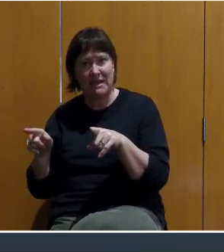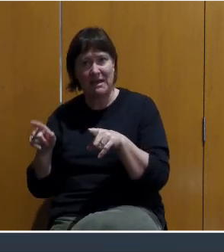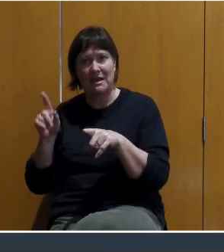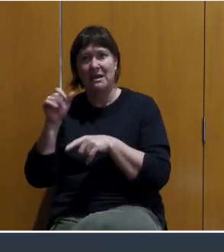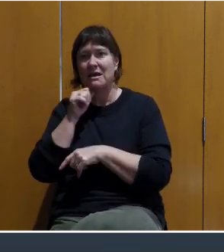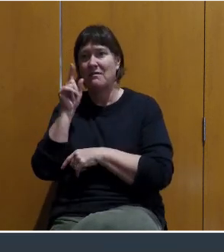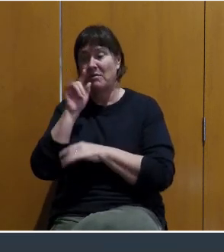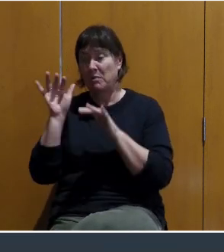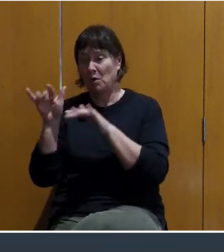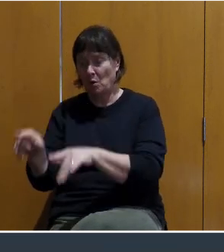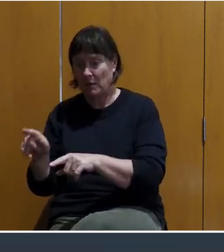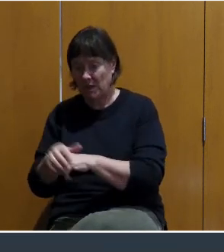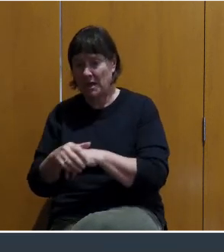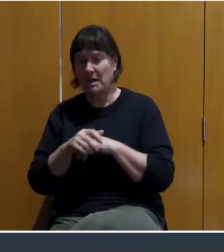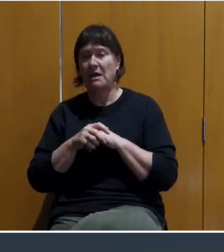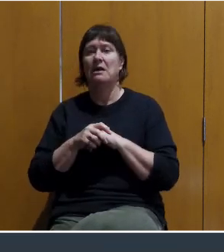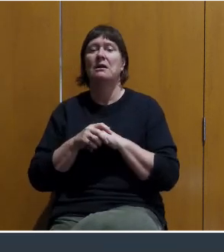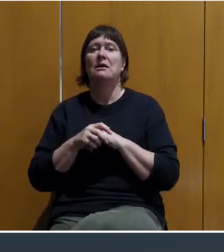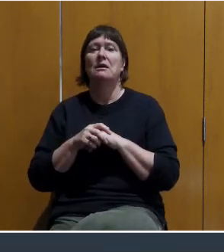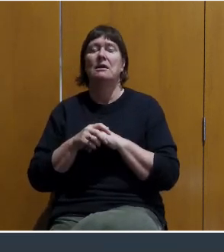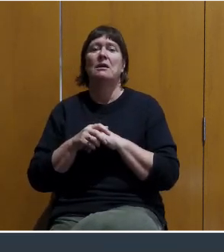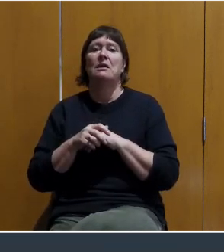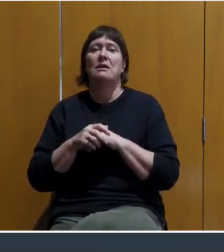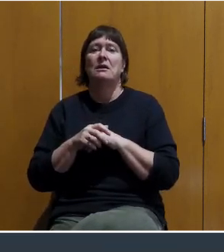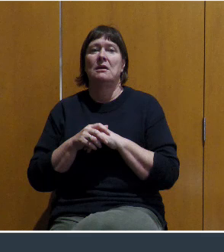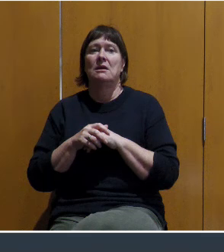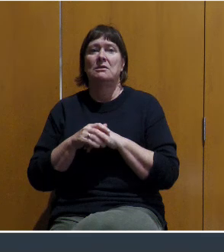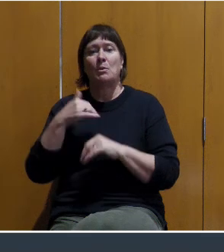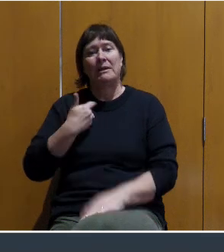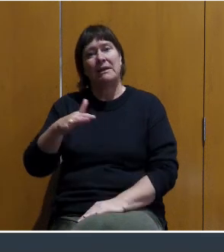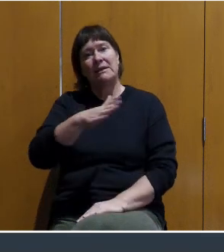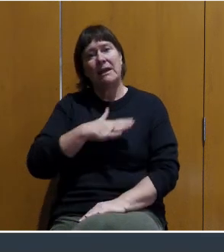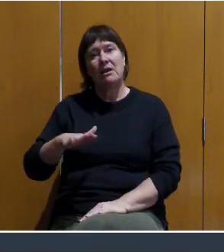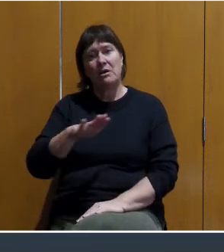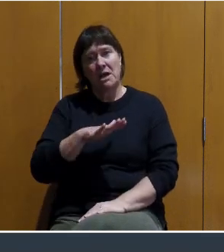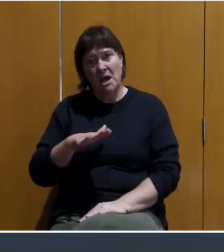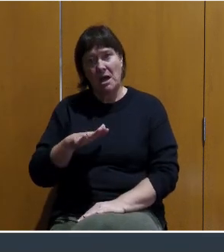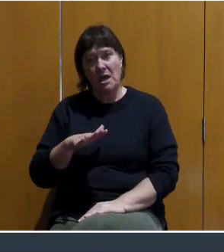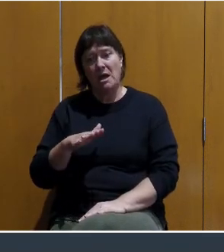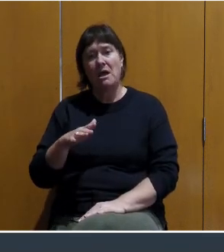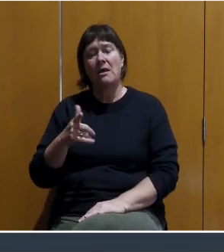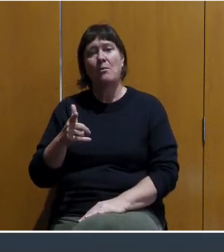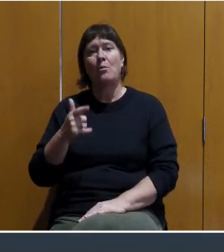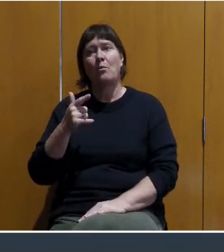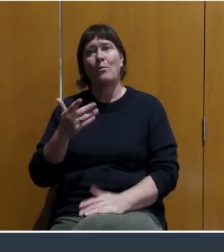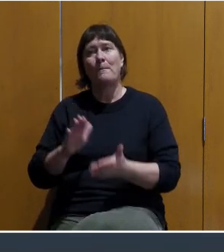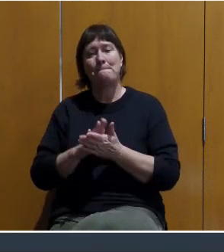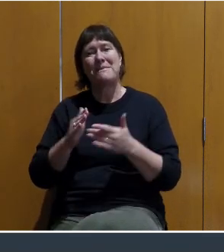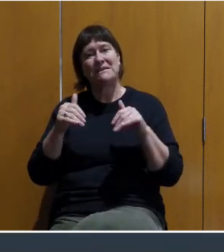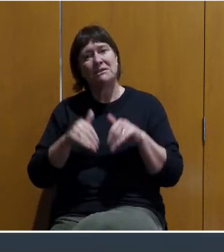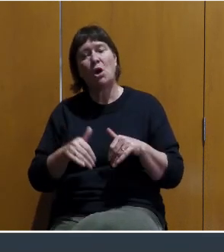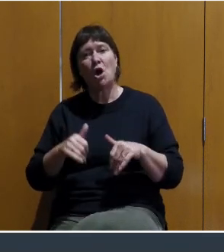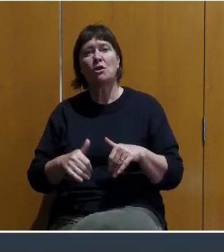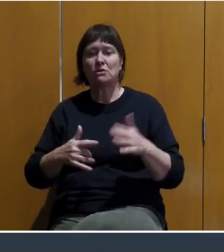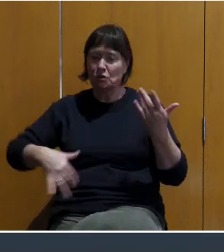areas that are required for animals that are puppy socialization, animals in heat, and different timid dogs.